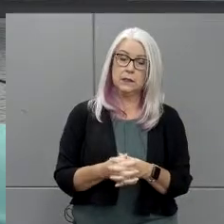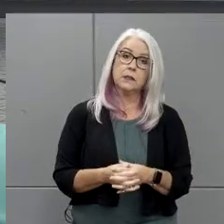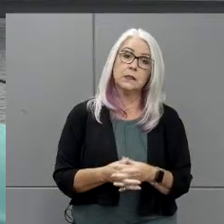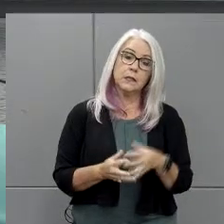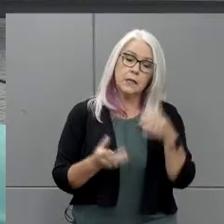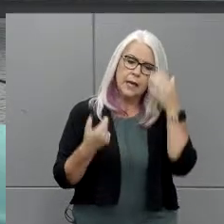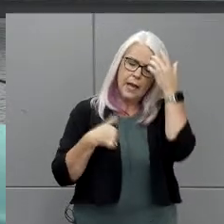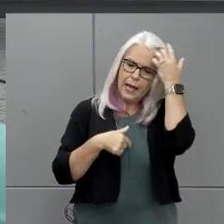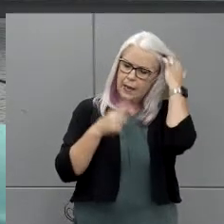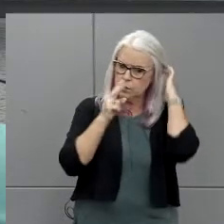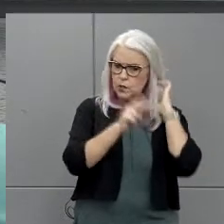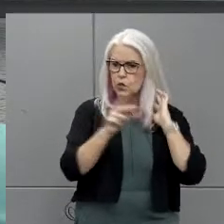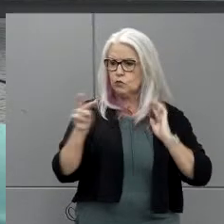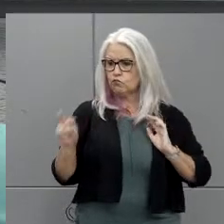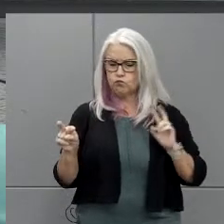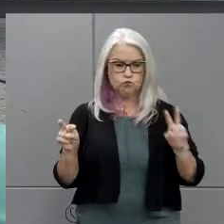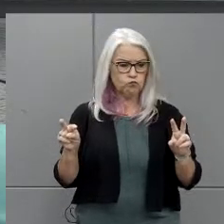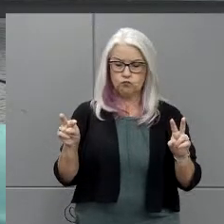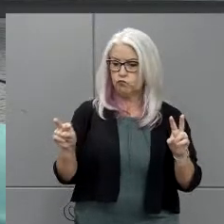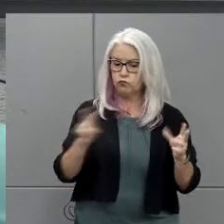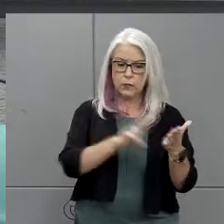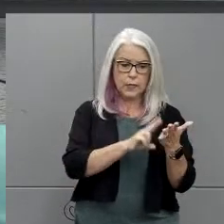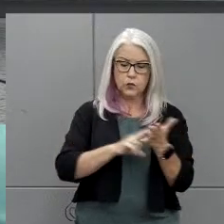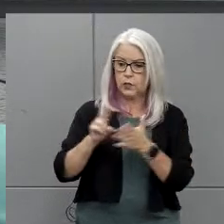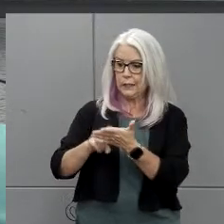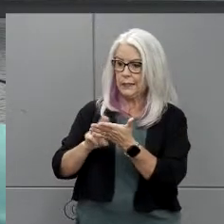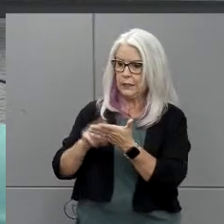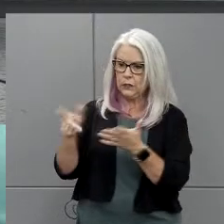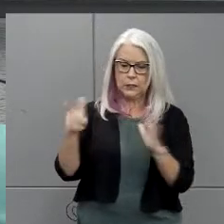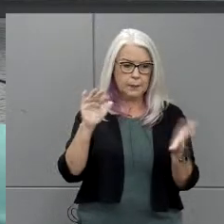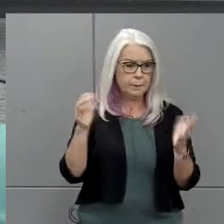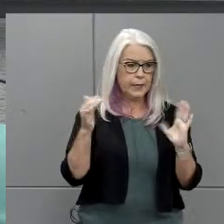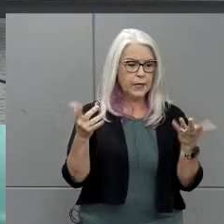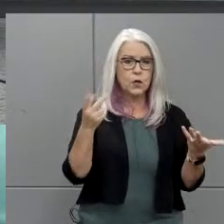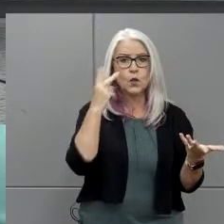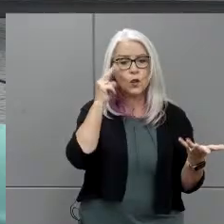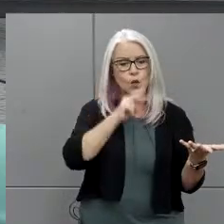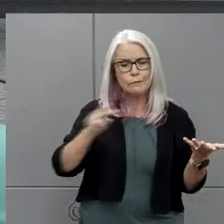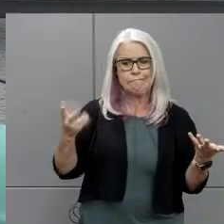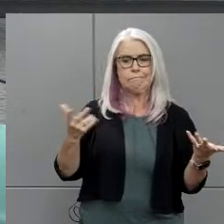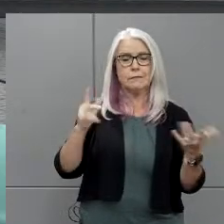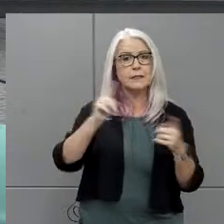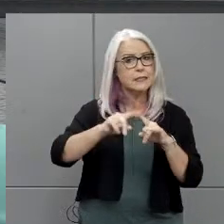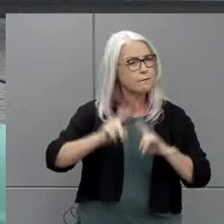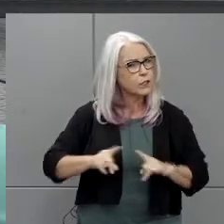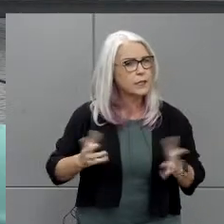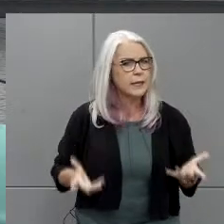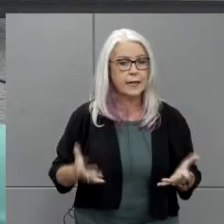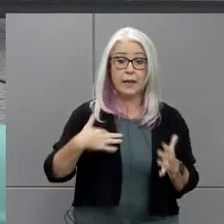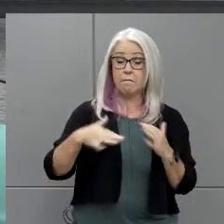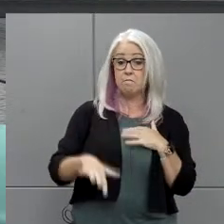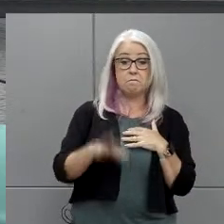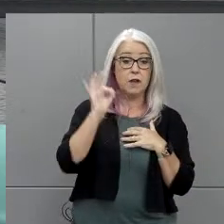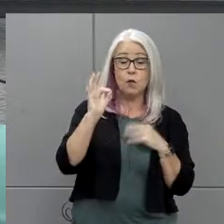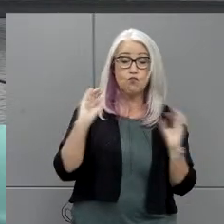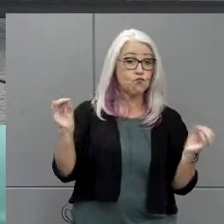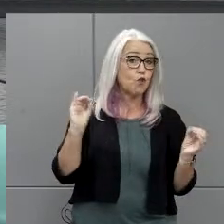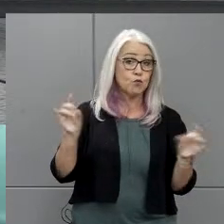differences so that way I could ask as to why there were differences, and found none after